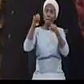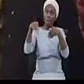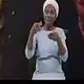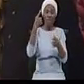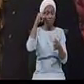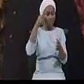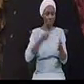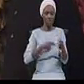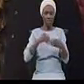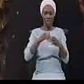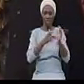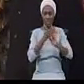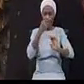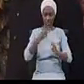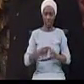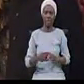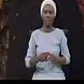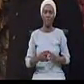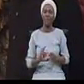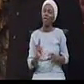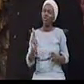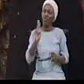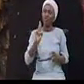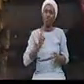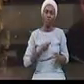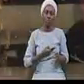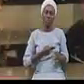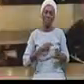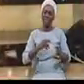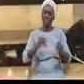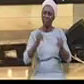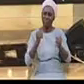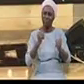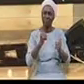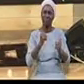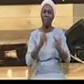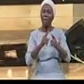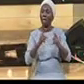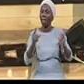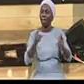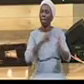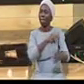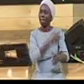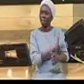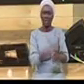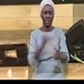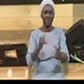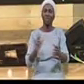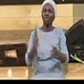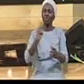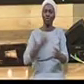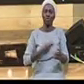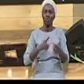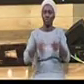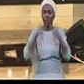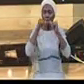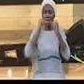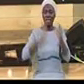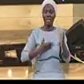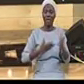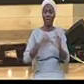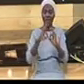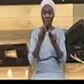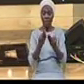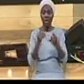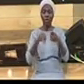name. Use us mightily. Use us to bless our families, to bless our nation,